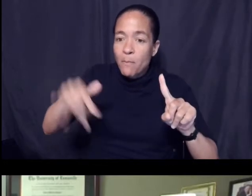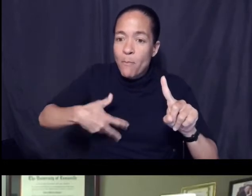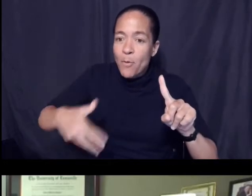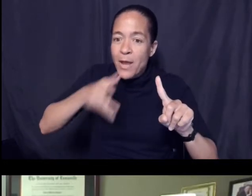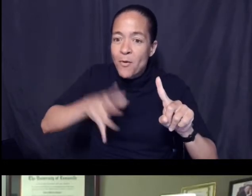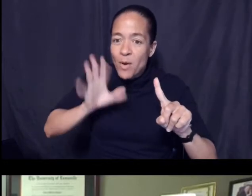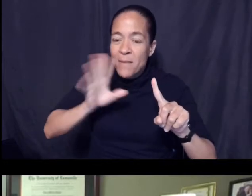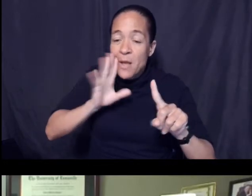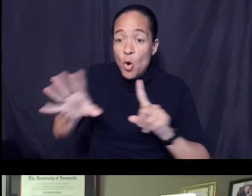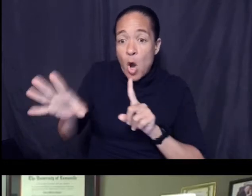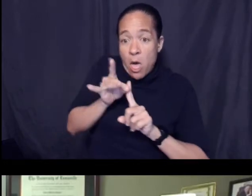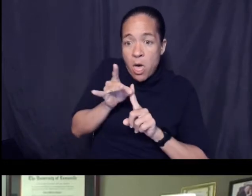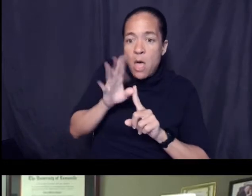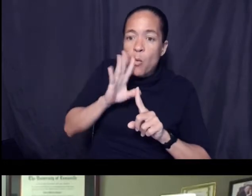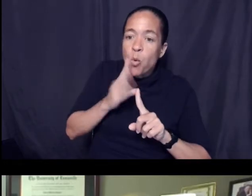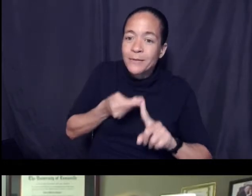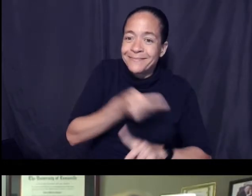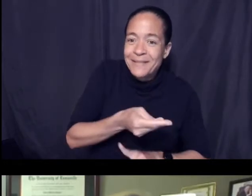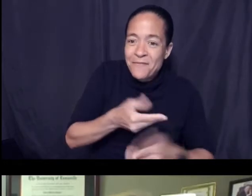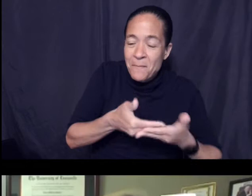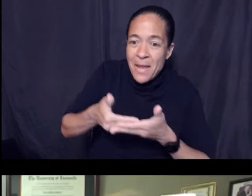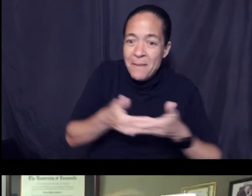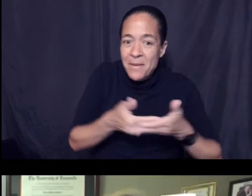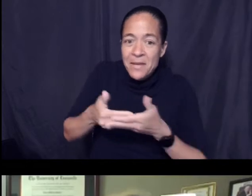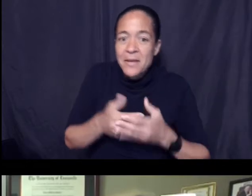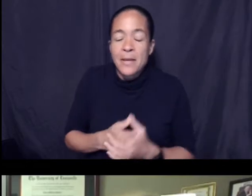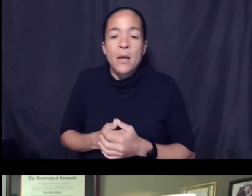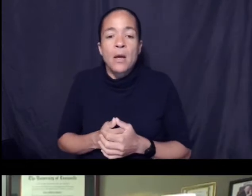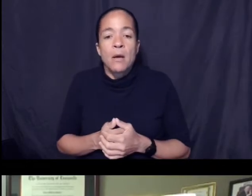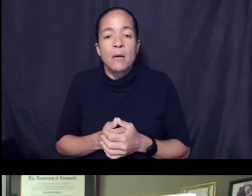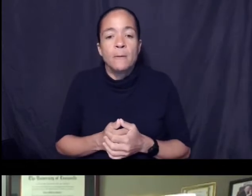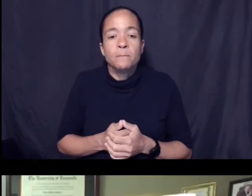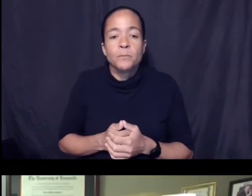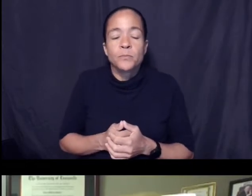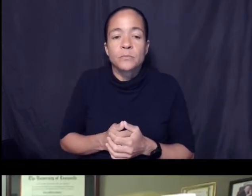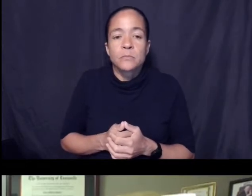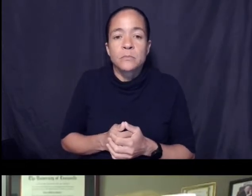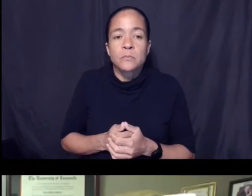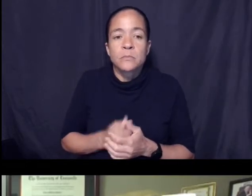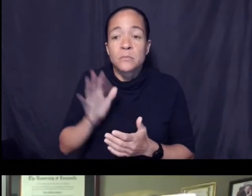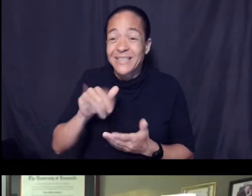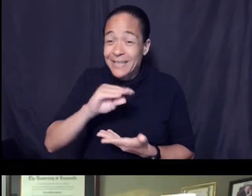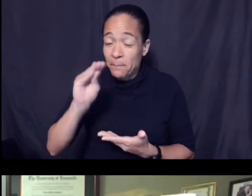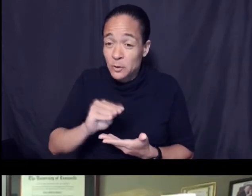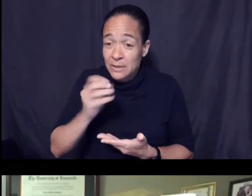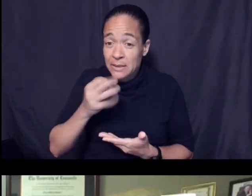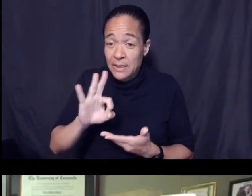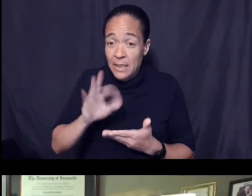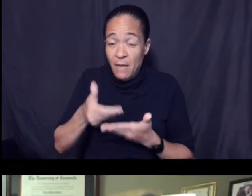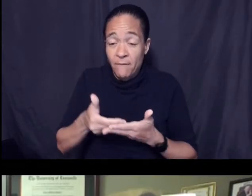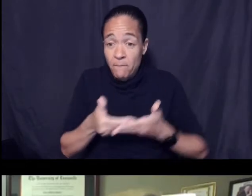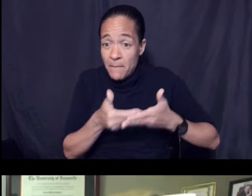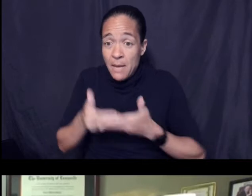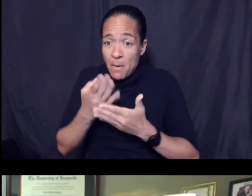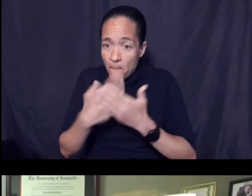virus on to their baby. It's thought in the U.S. That the percentage of babies born with congenital CMV is